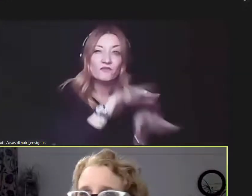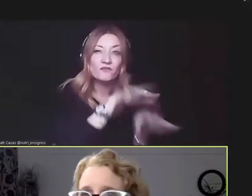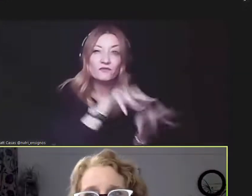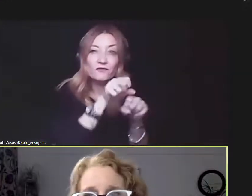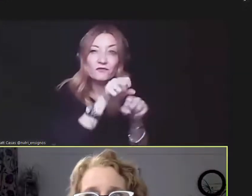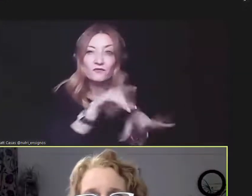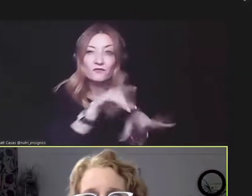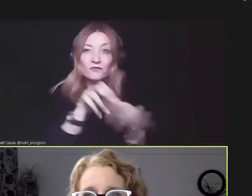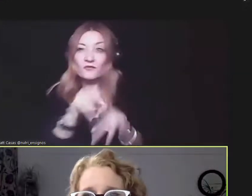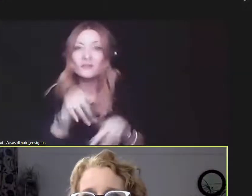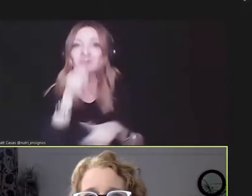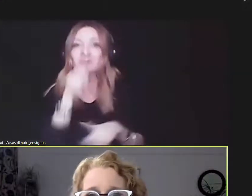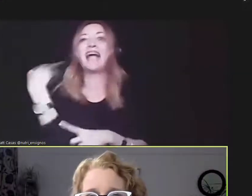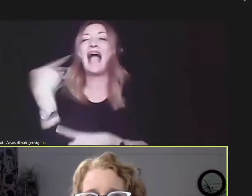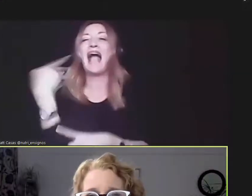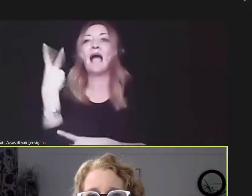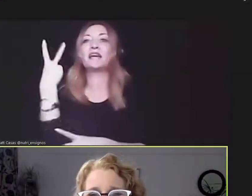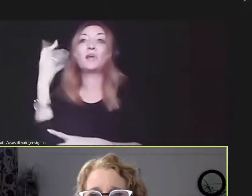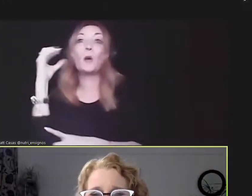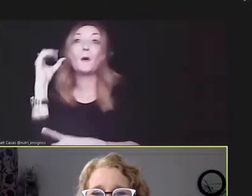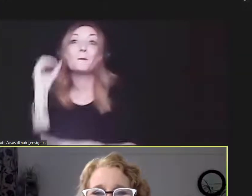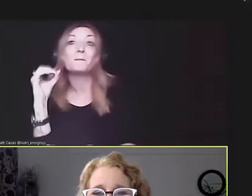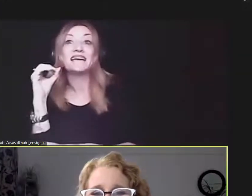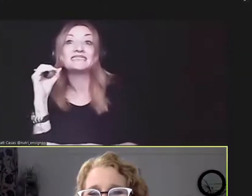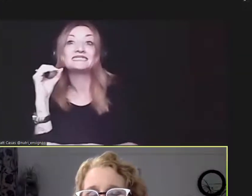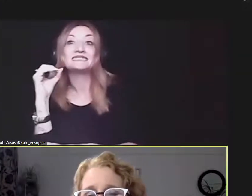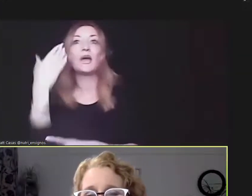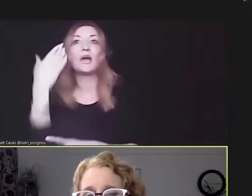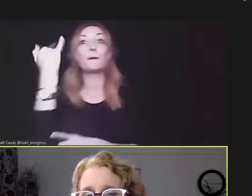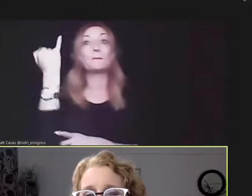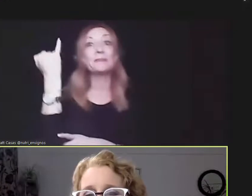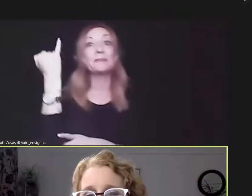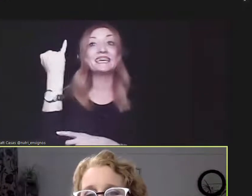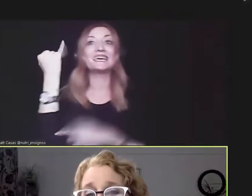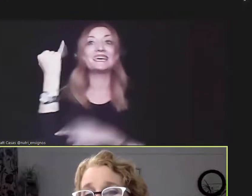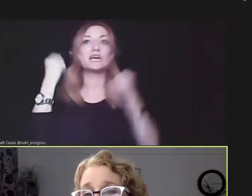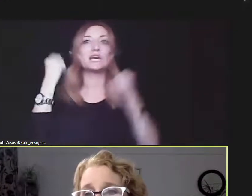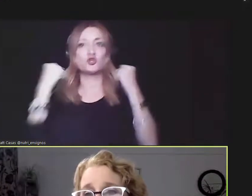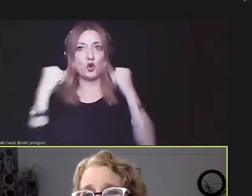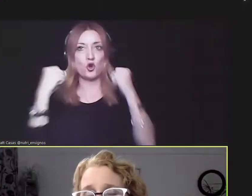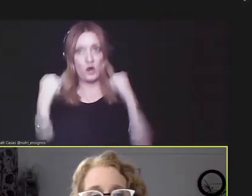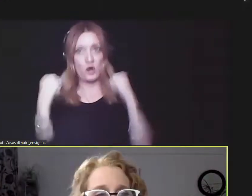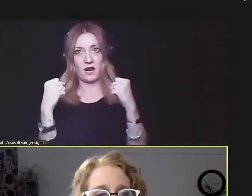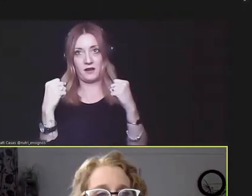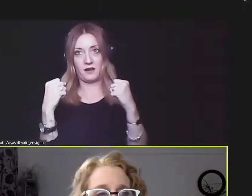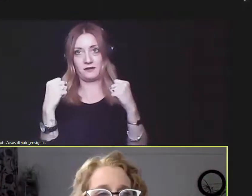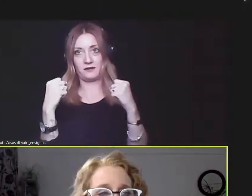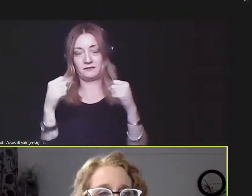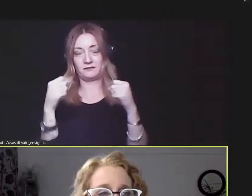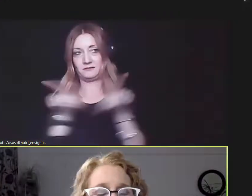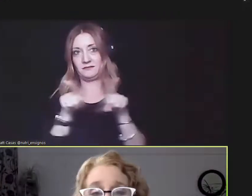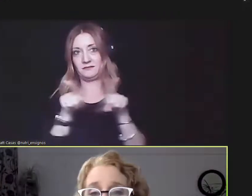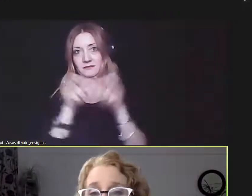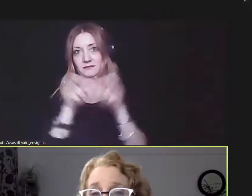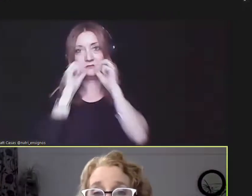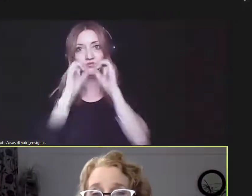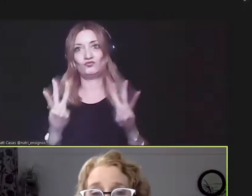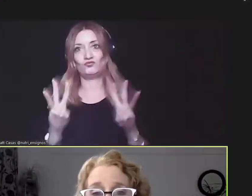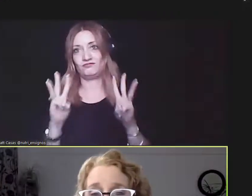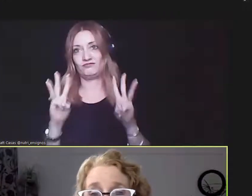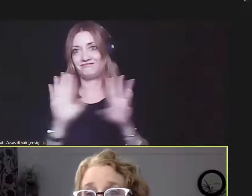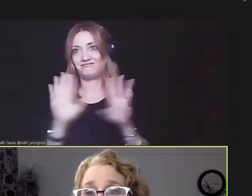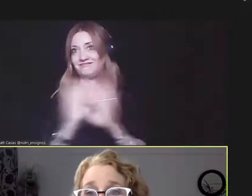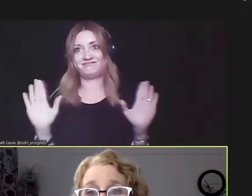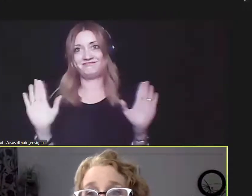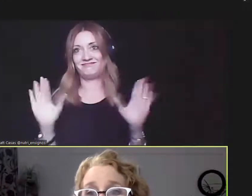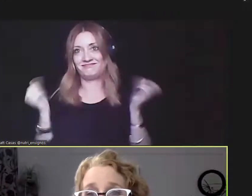a lot of cells, okay? So it's wonderful and can be taken daily as well. The other great